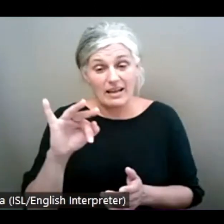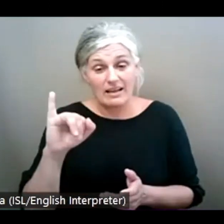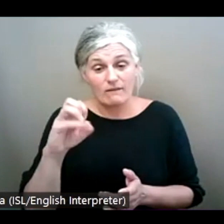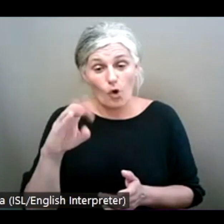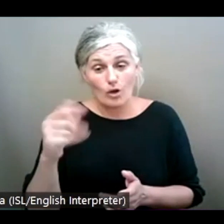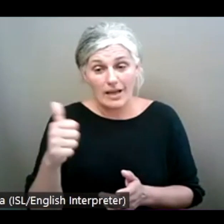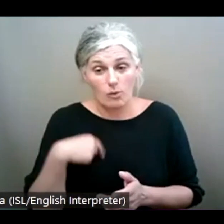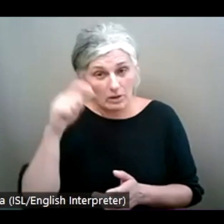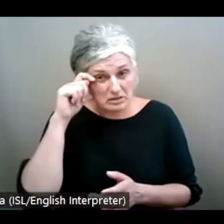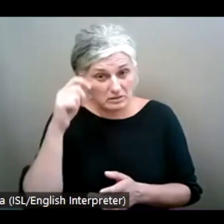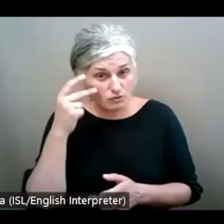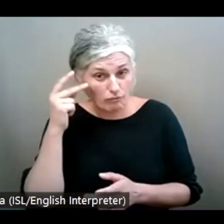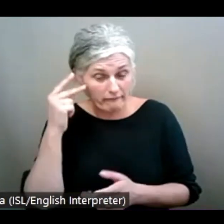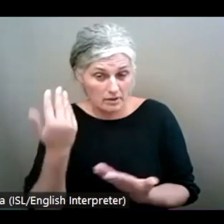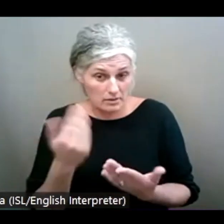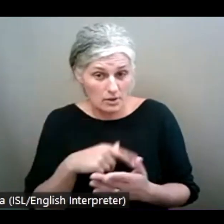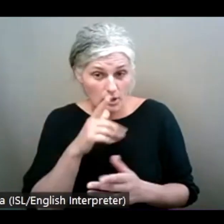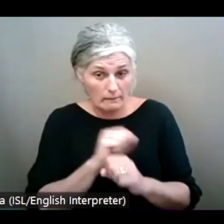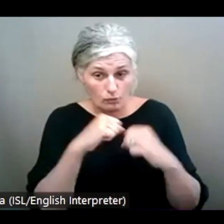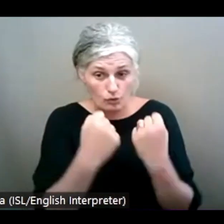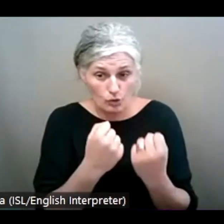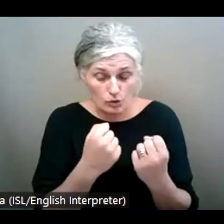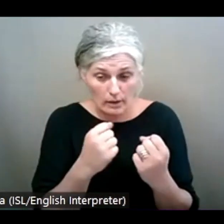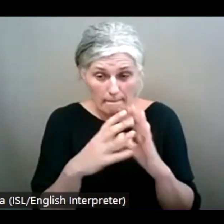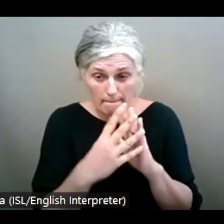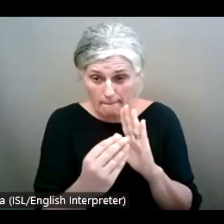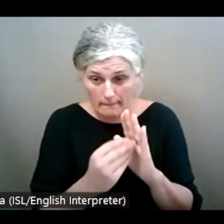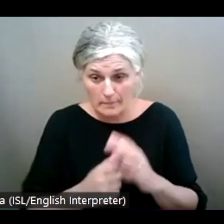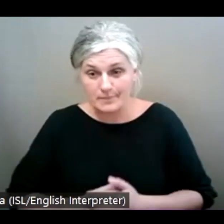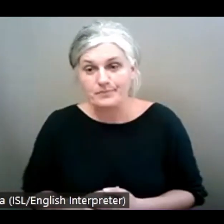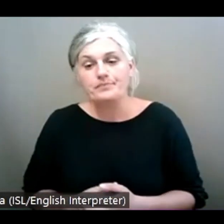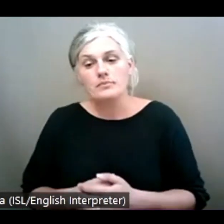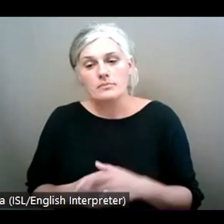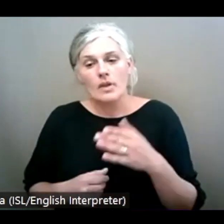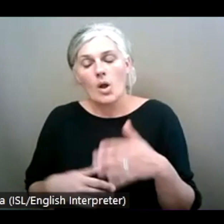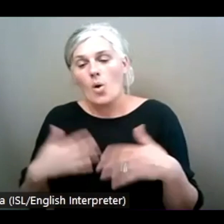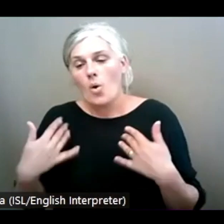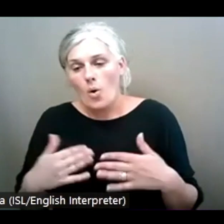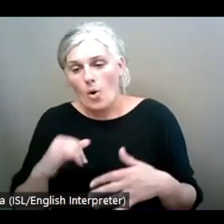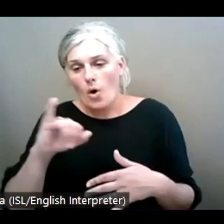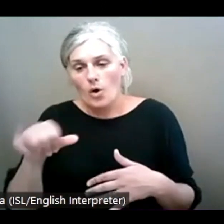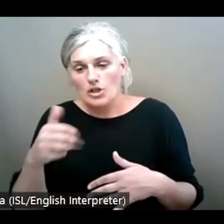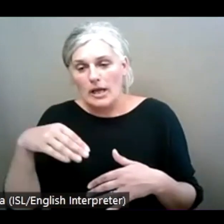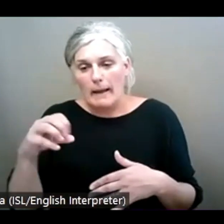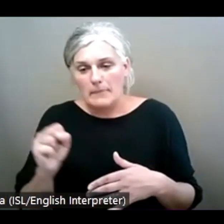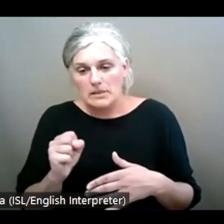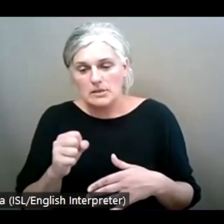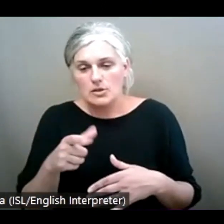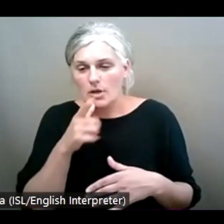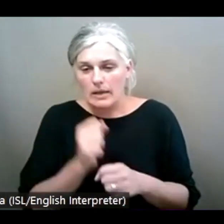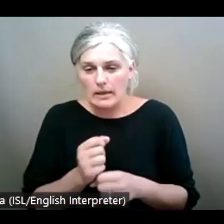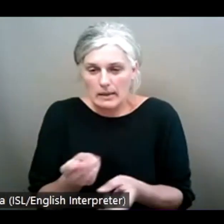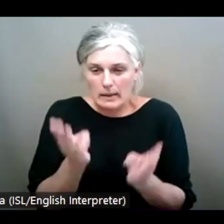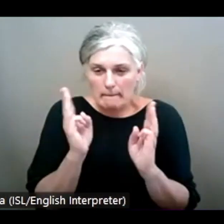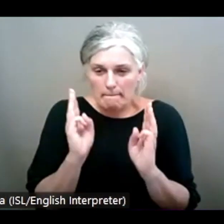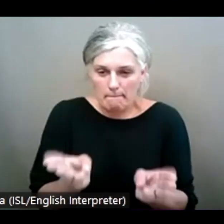the resistance to the social model? So to add for James that you said, like, the powers that